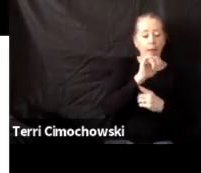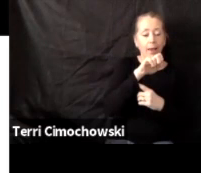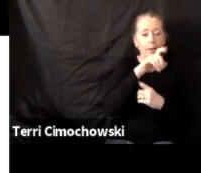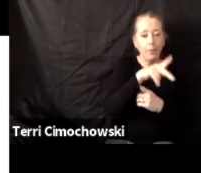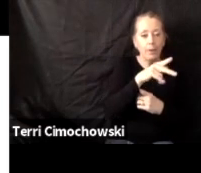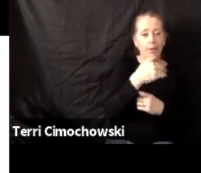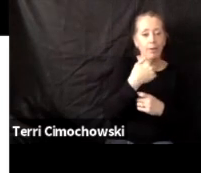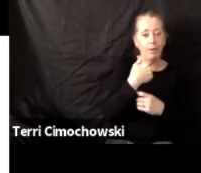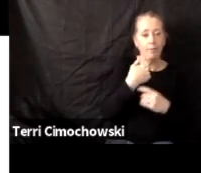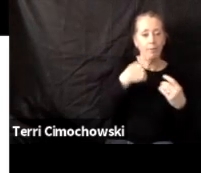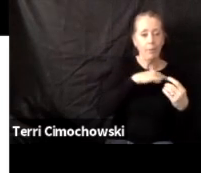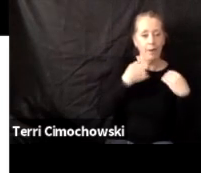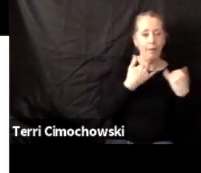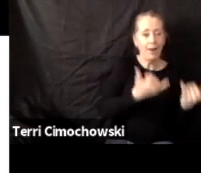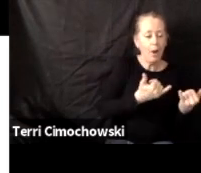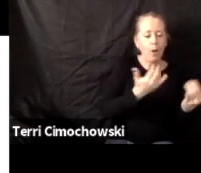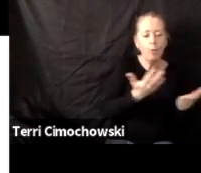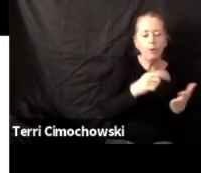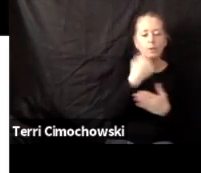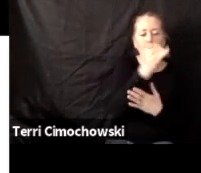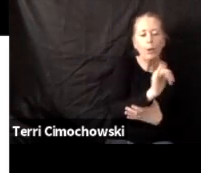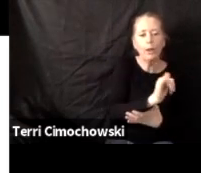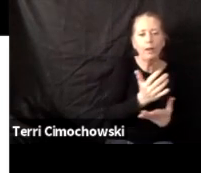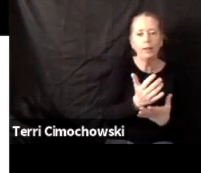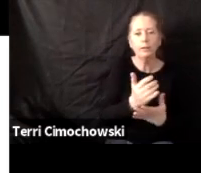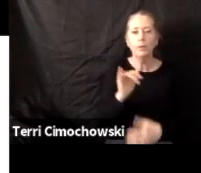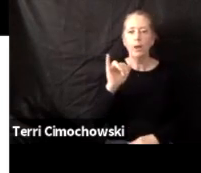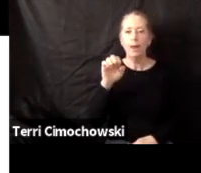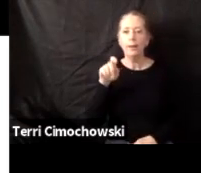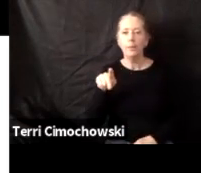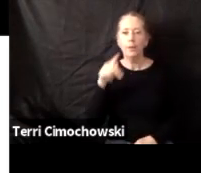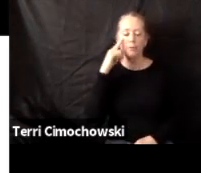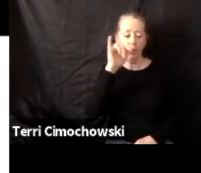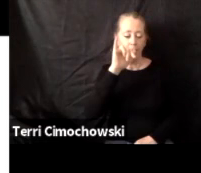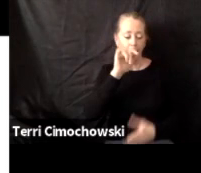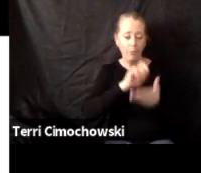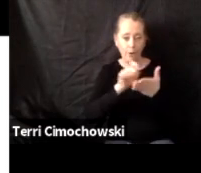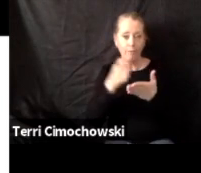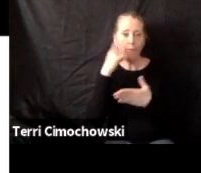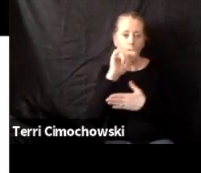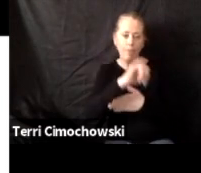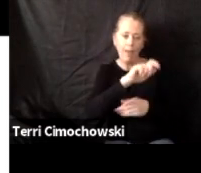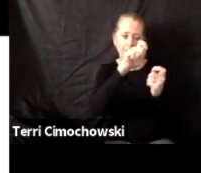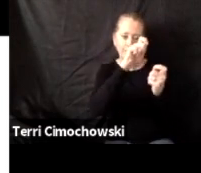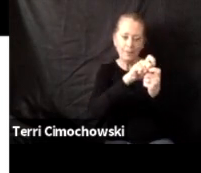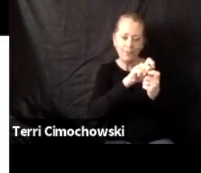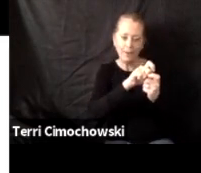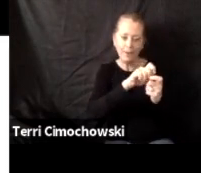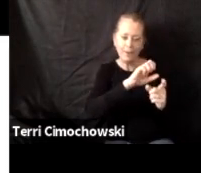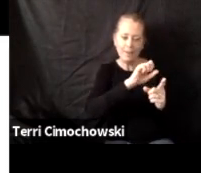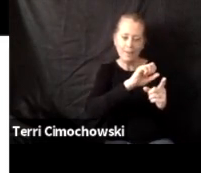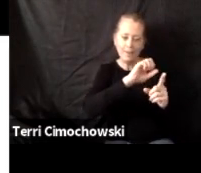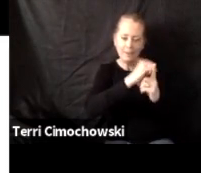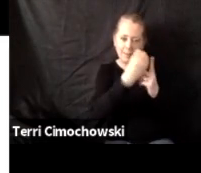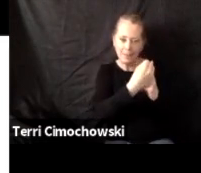place? Yeah, so it would be an IEP written for that setting. So some things might look slightly different.